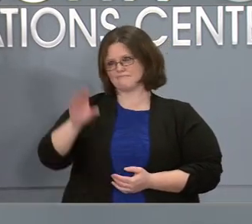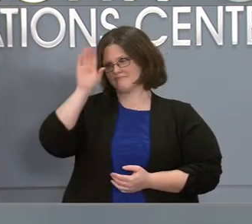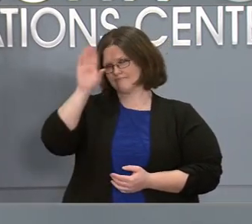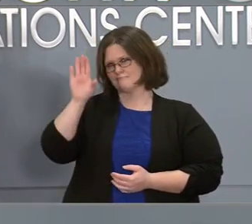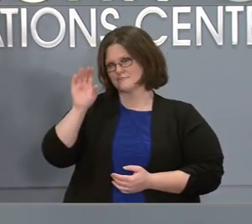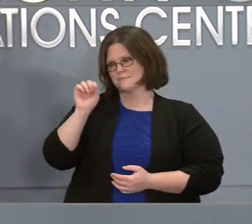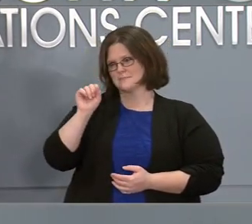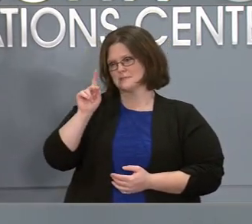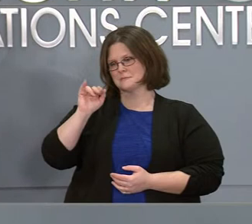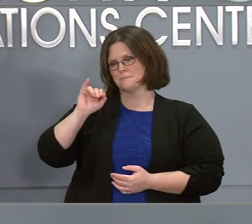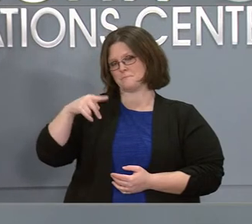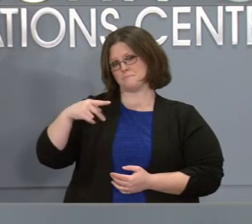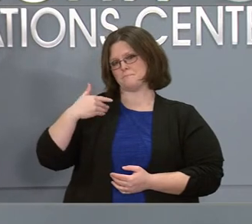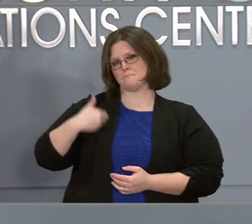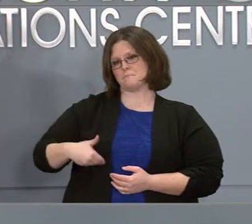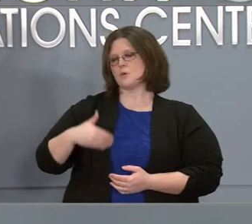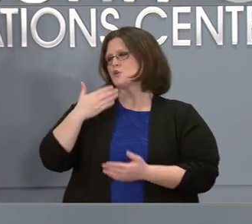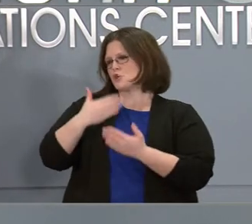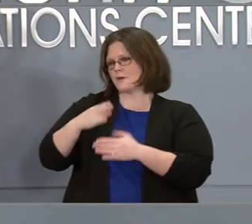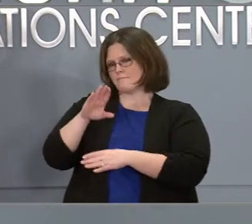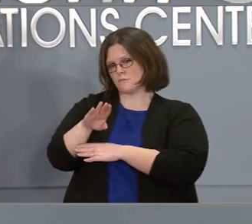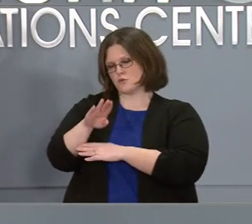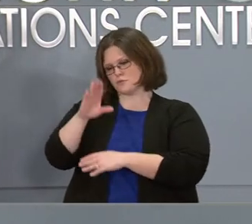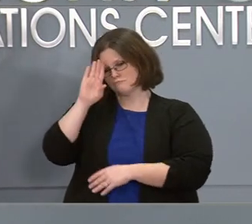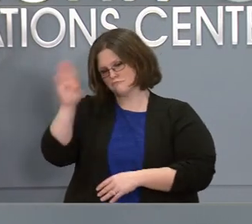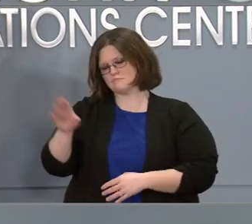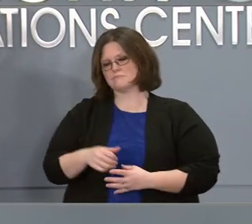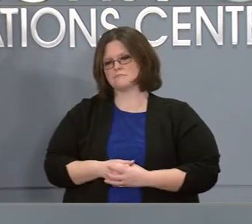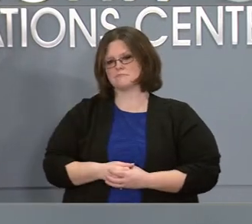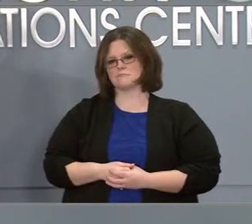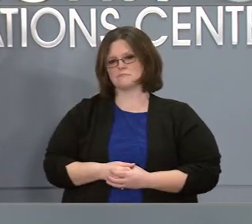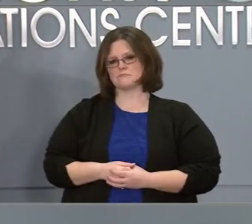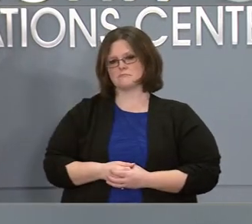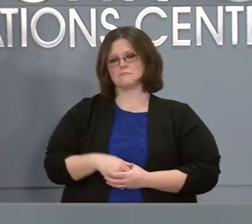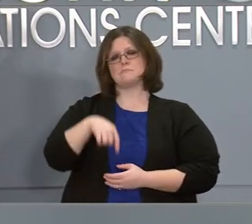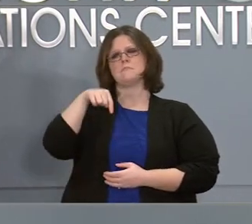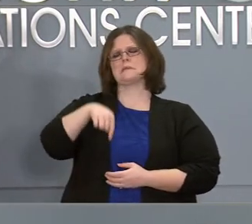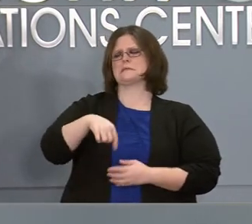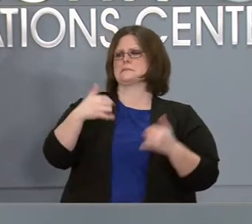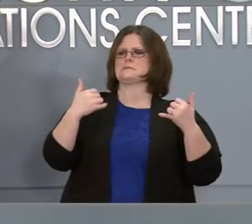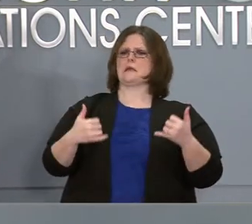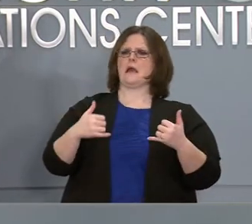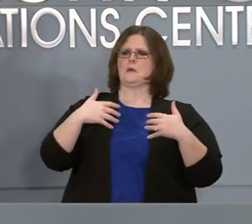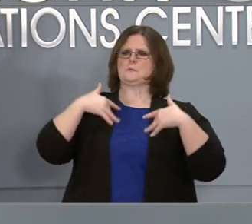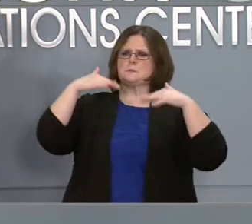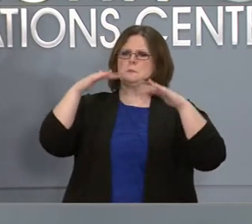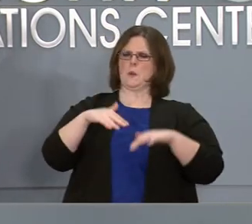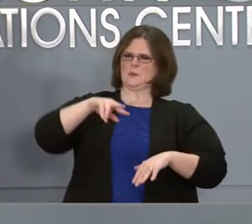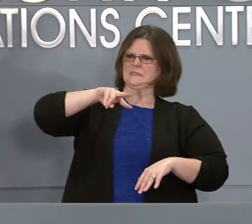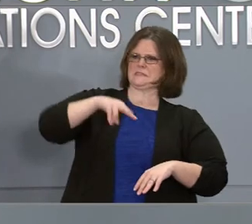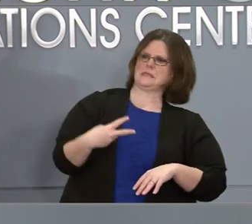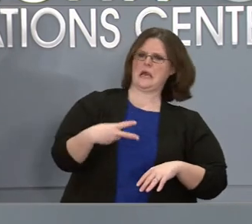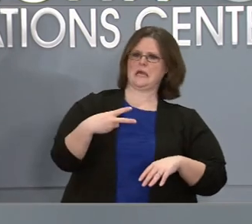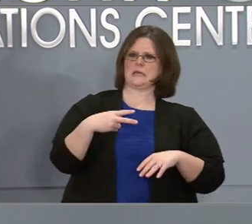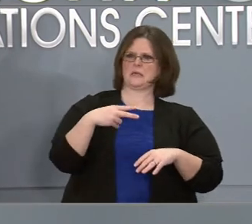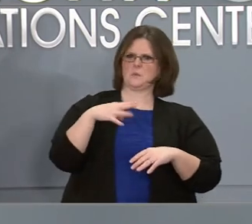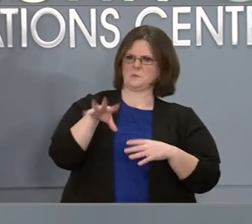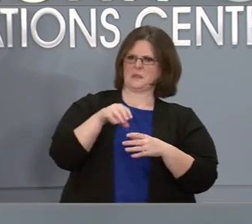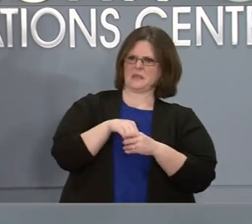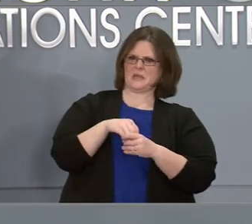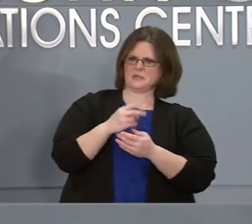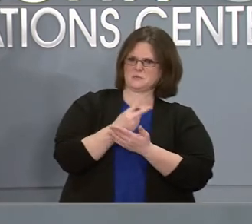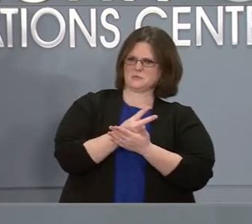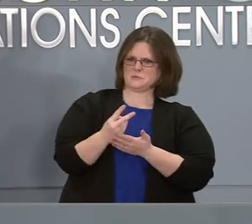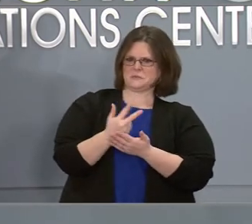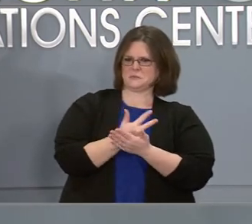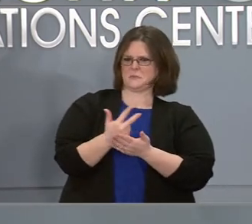Governor Cooper, good afternoon. With this being the second storm in 3 weeks,